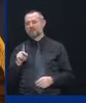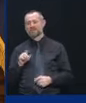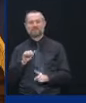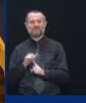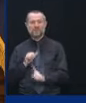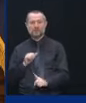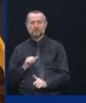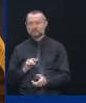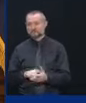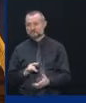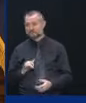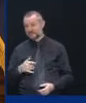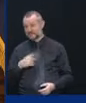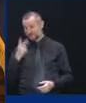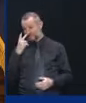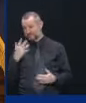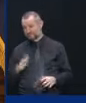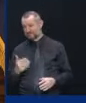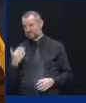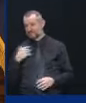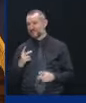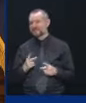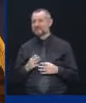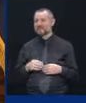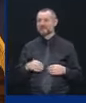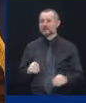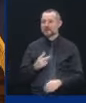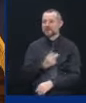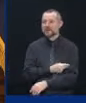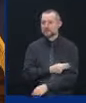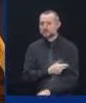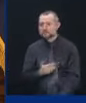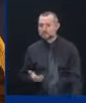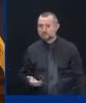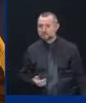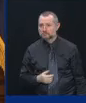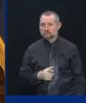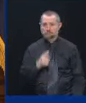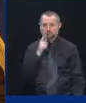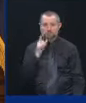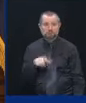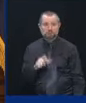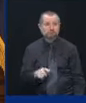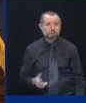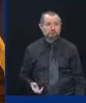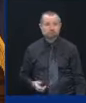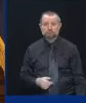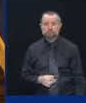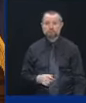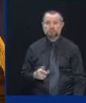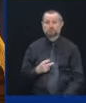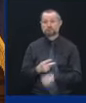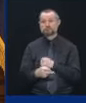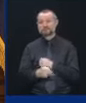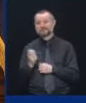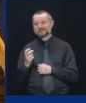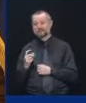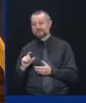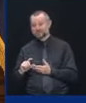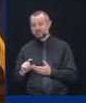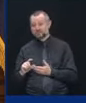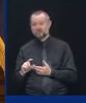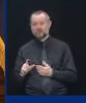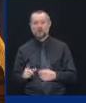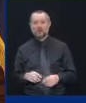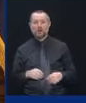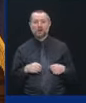cases of people selling the vaccine wrongfully, stealing the vaccine.